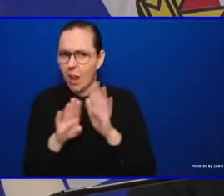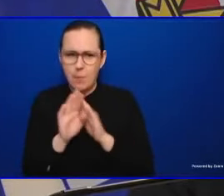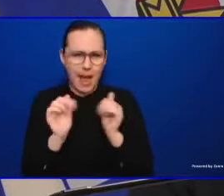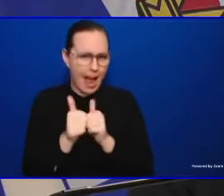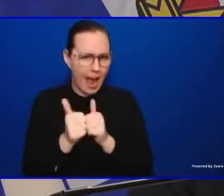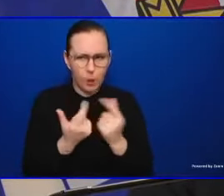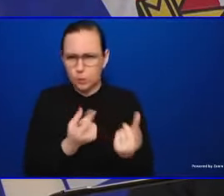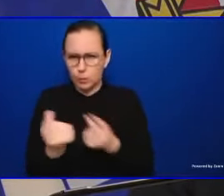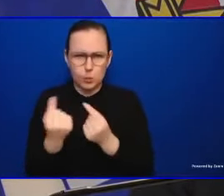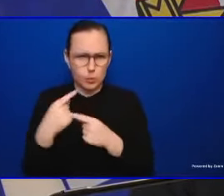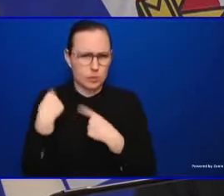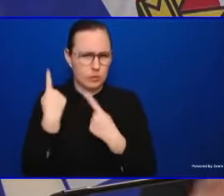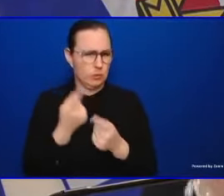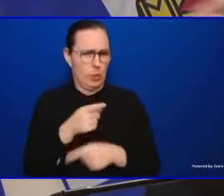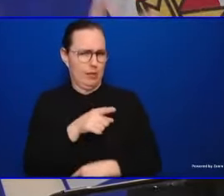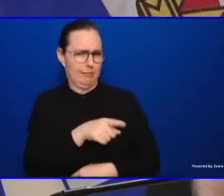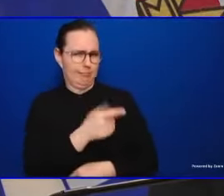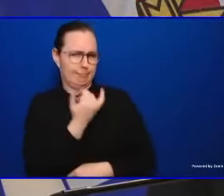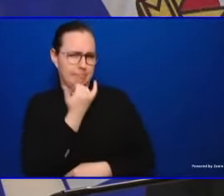do you have a follow-up?